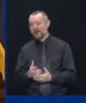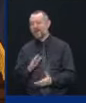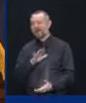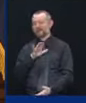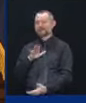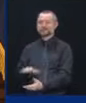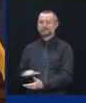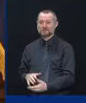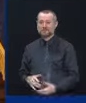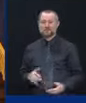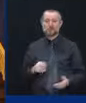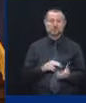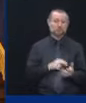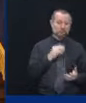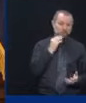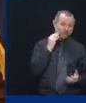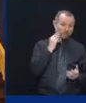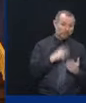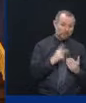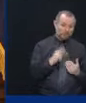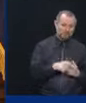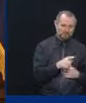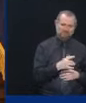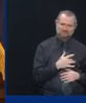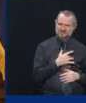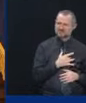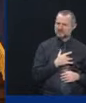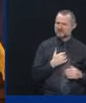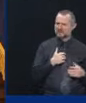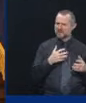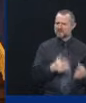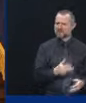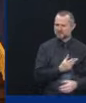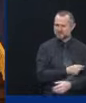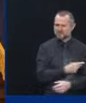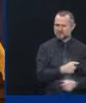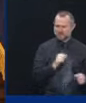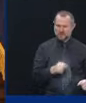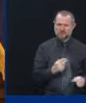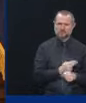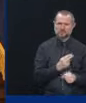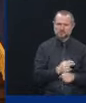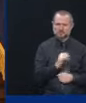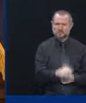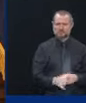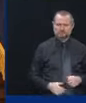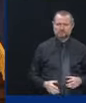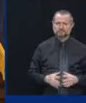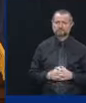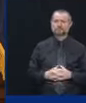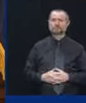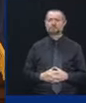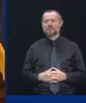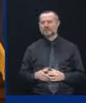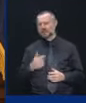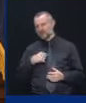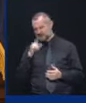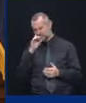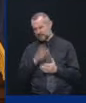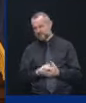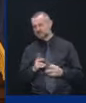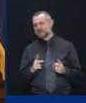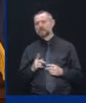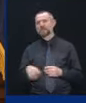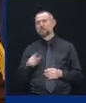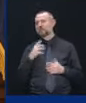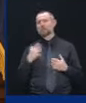home program, I believe there is excess in that program that we can reallocate. Second doses, I believe there are some people who are not coming back